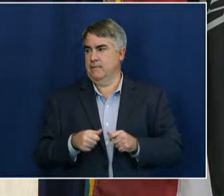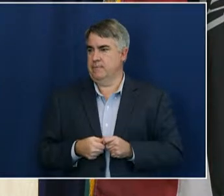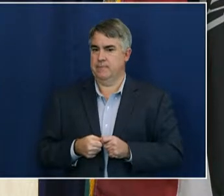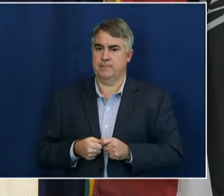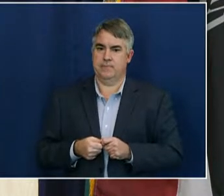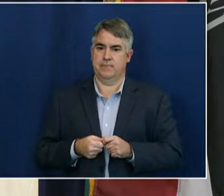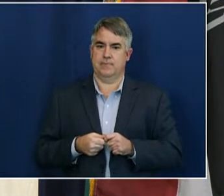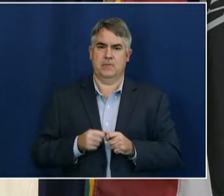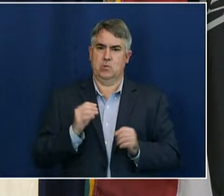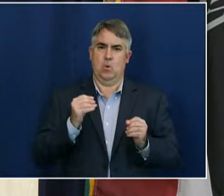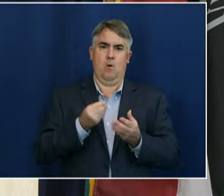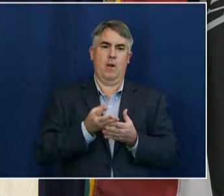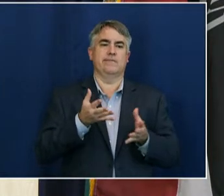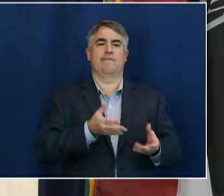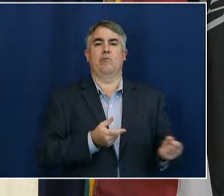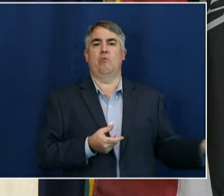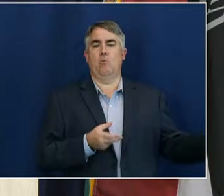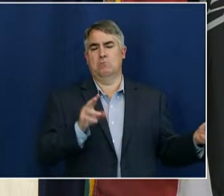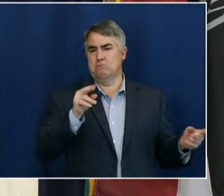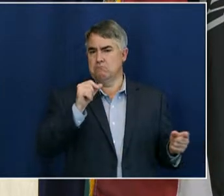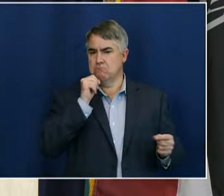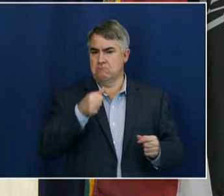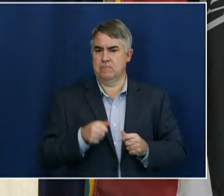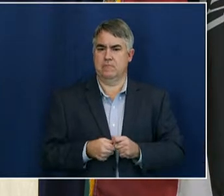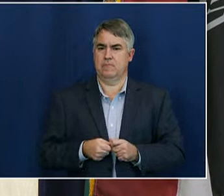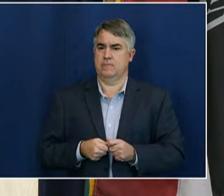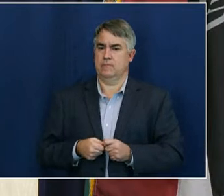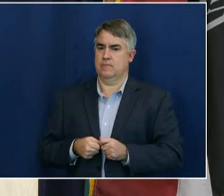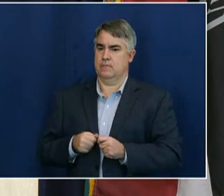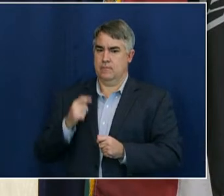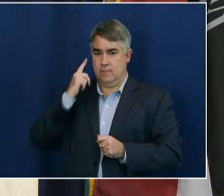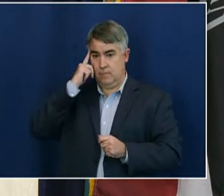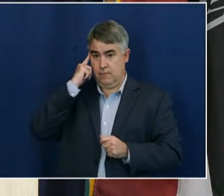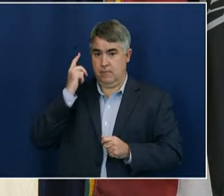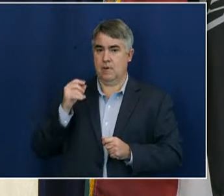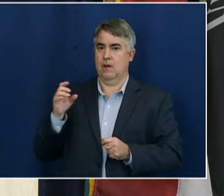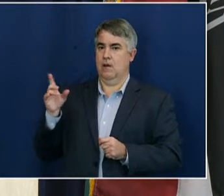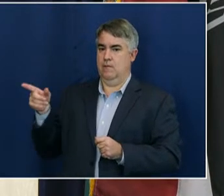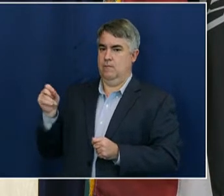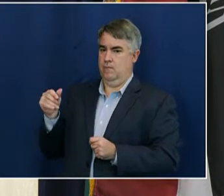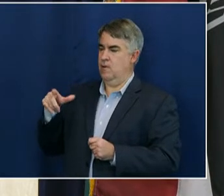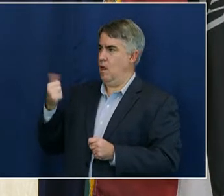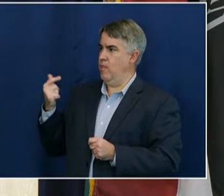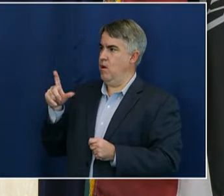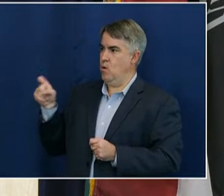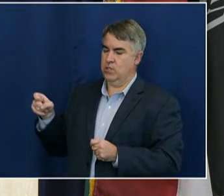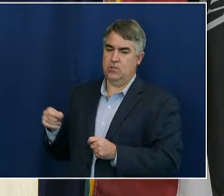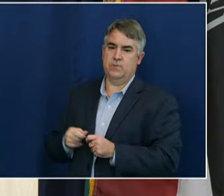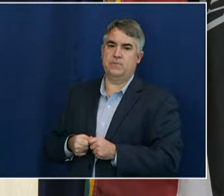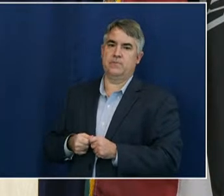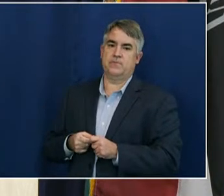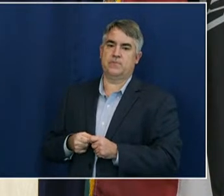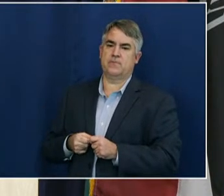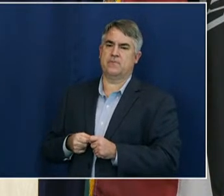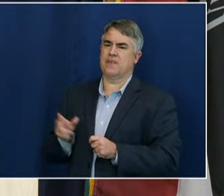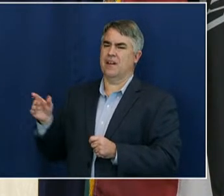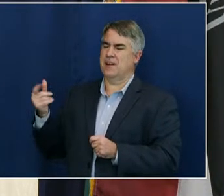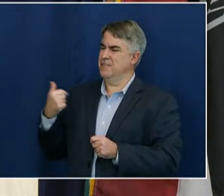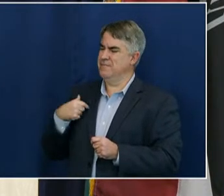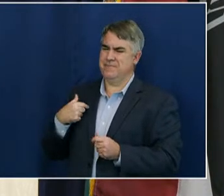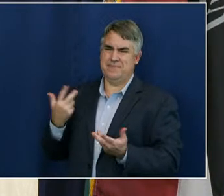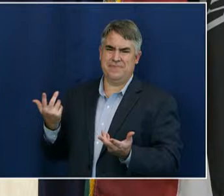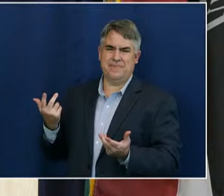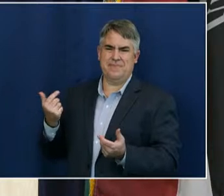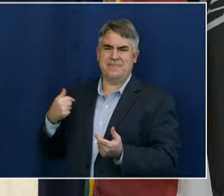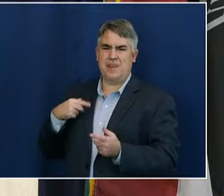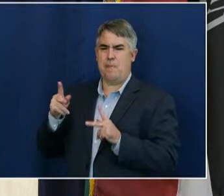This question is from Cliff Albert with Kogo Radio. With the difficulty people say they are having trying to find open vaccination